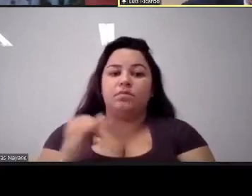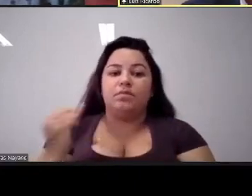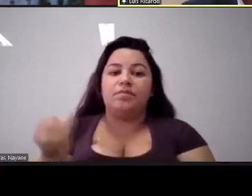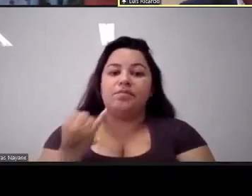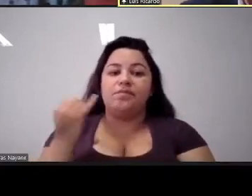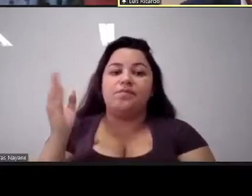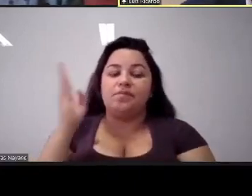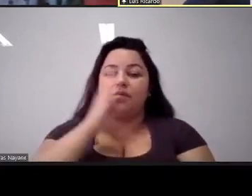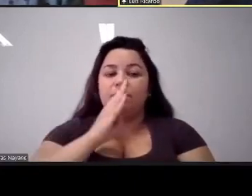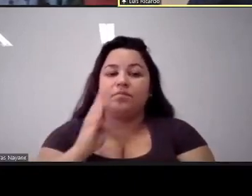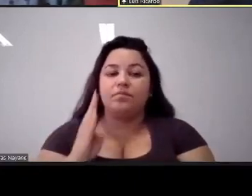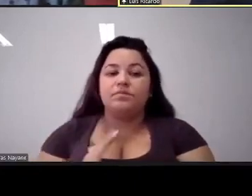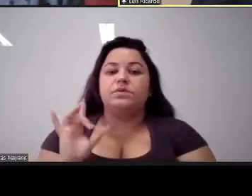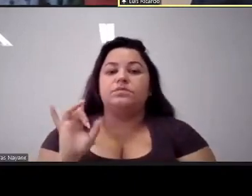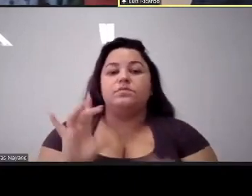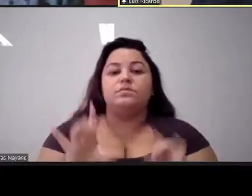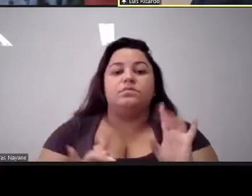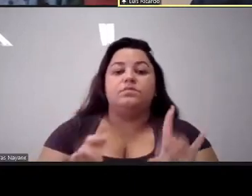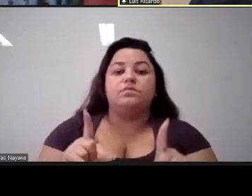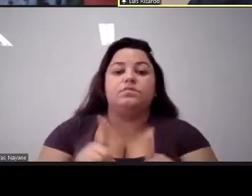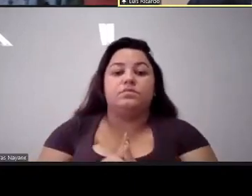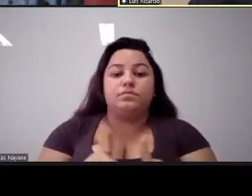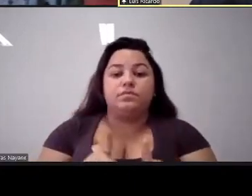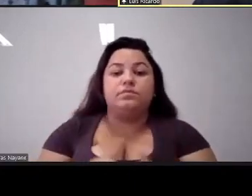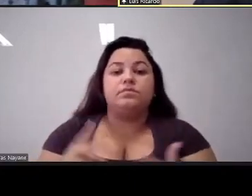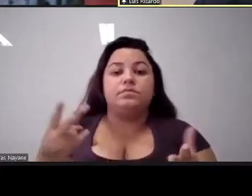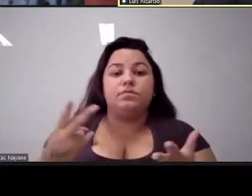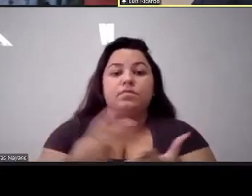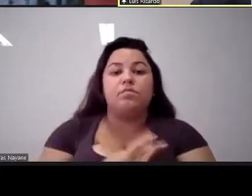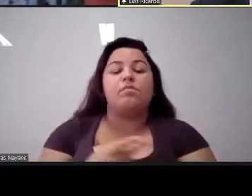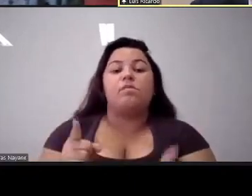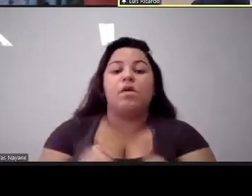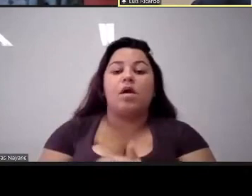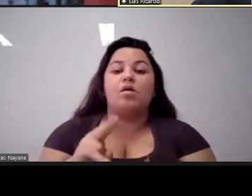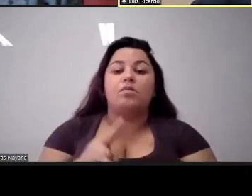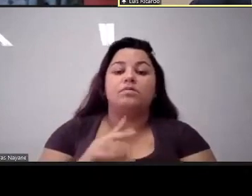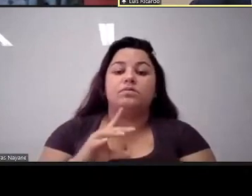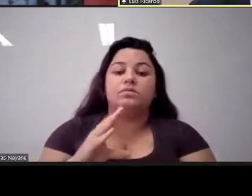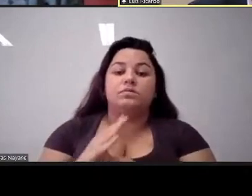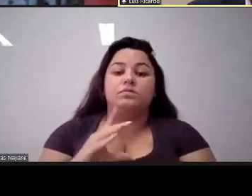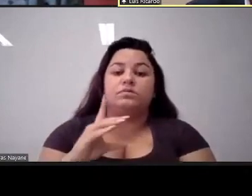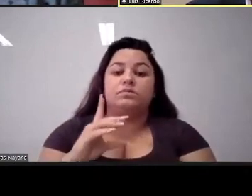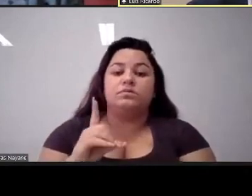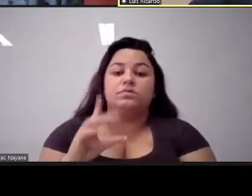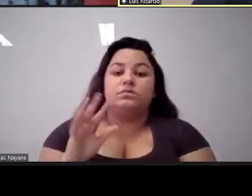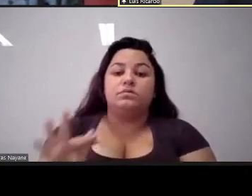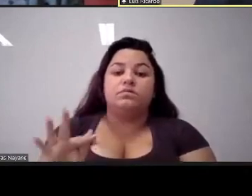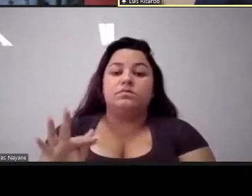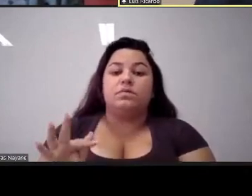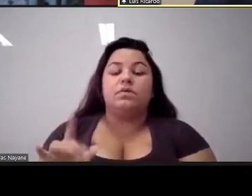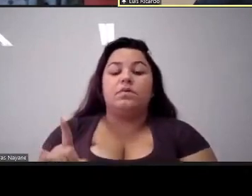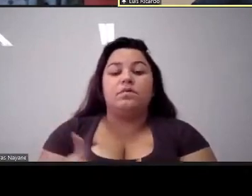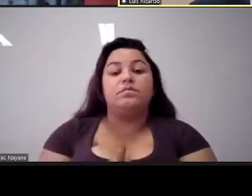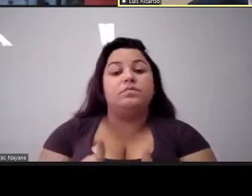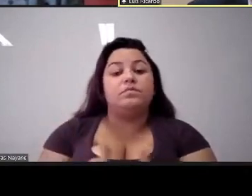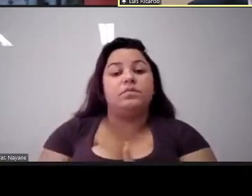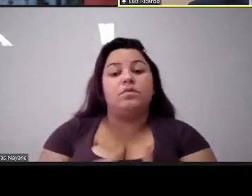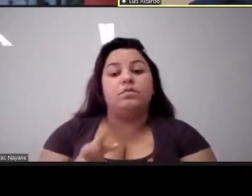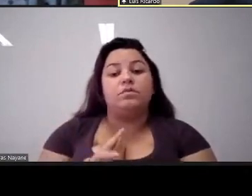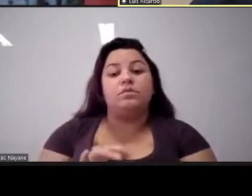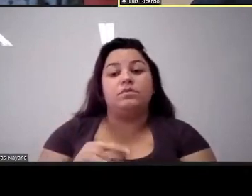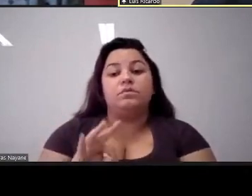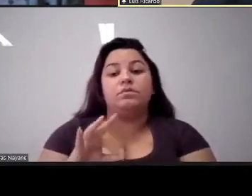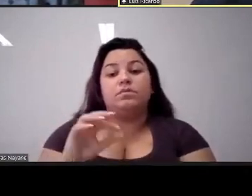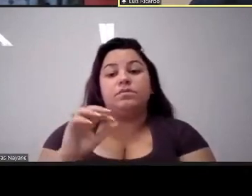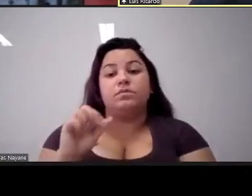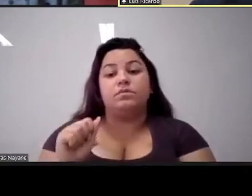is a worldwide concept, but in Brazil especially, this has been followed by the OECD principles.